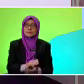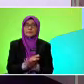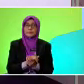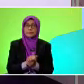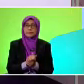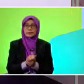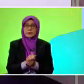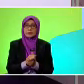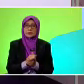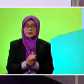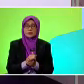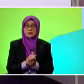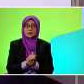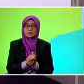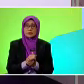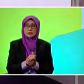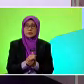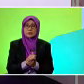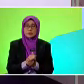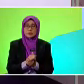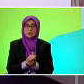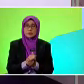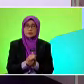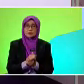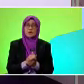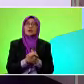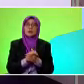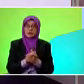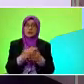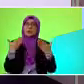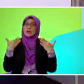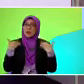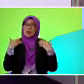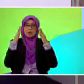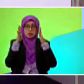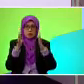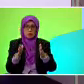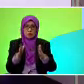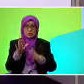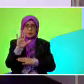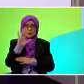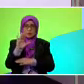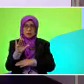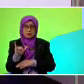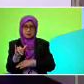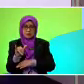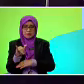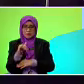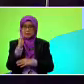of sometimes some people do have foul smell also. Okay. Why is that? Is that caused by microorganisms